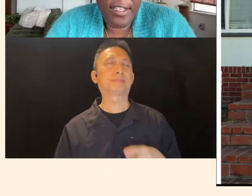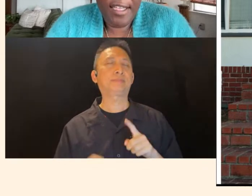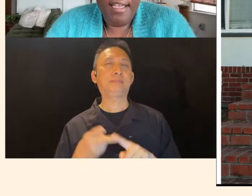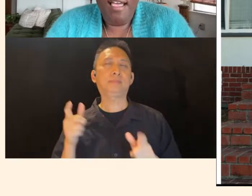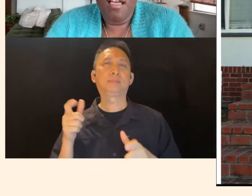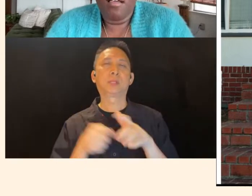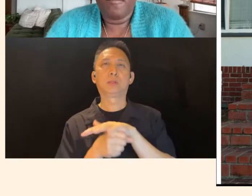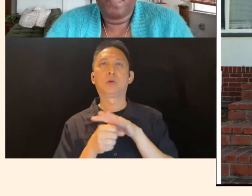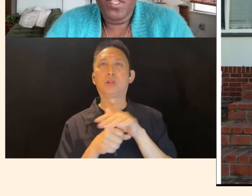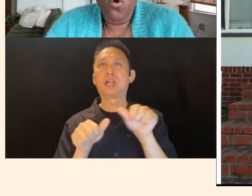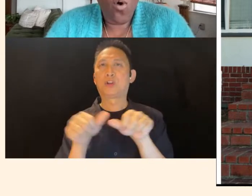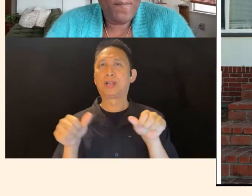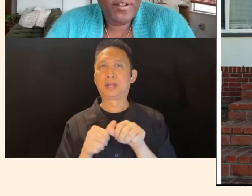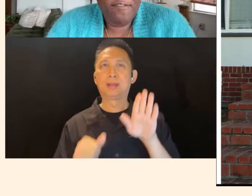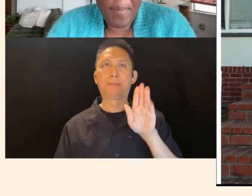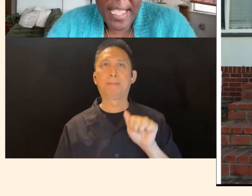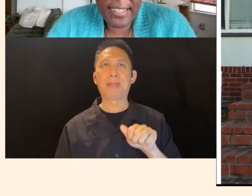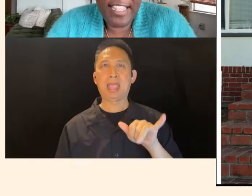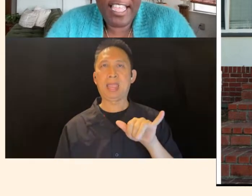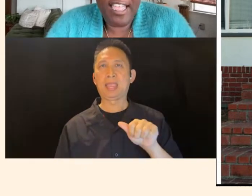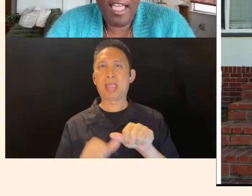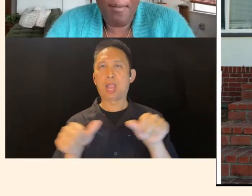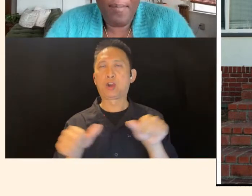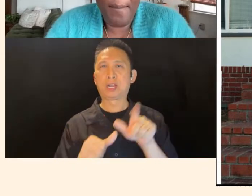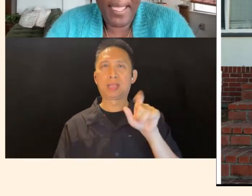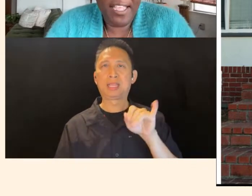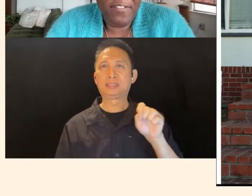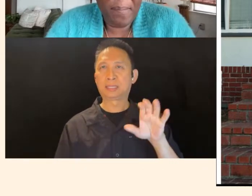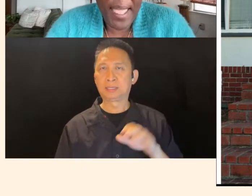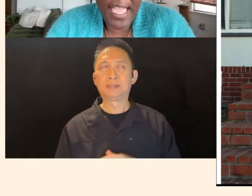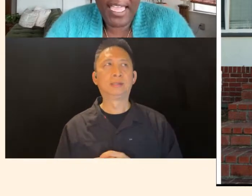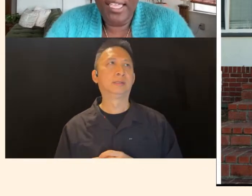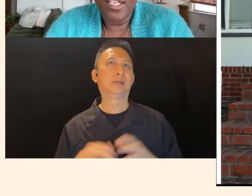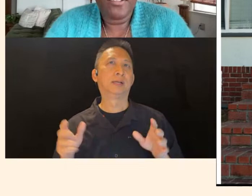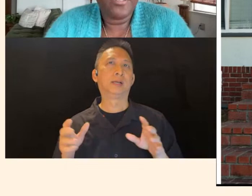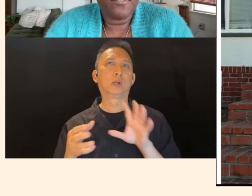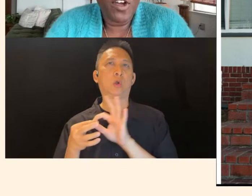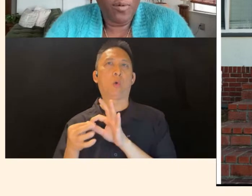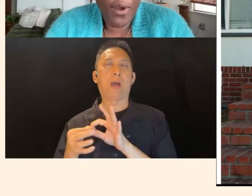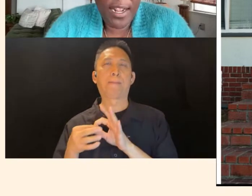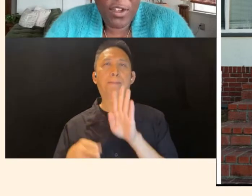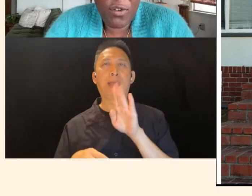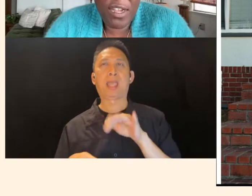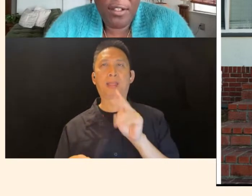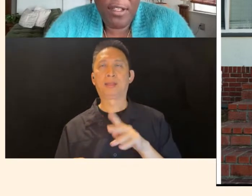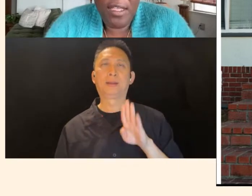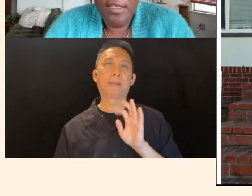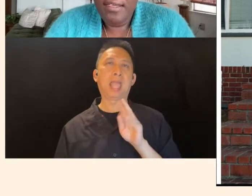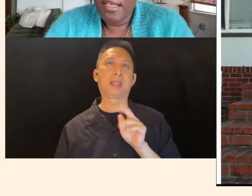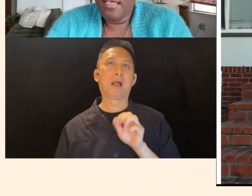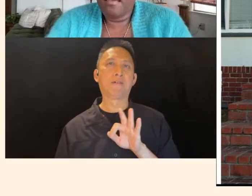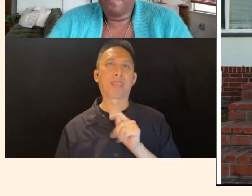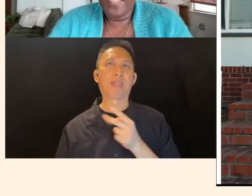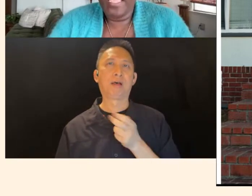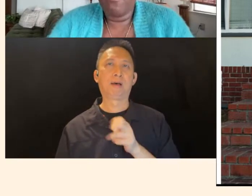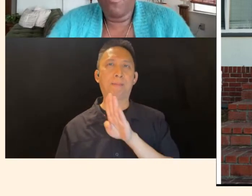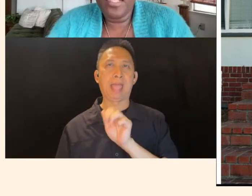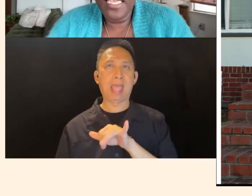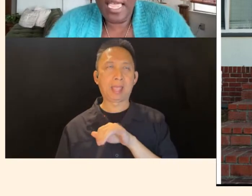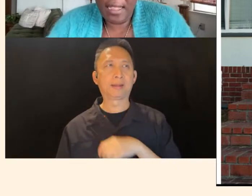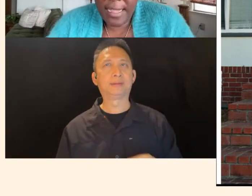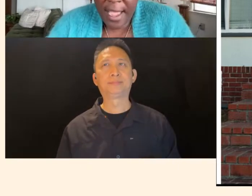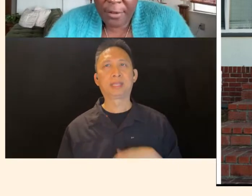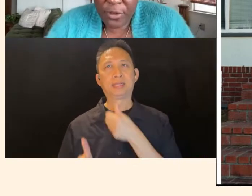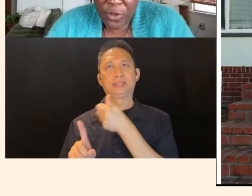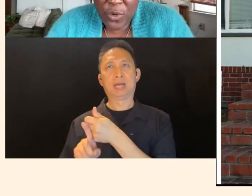LISC, cooperative banks like Bank of the Bay, Self-Help Credit Union, and